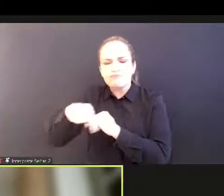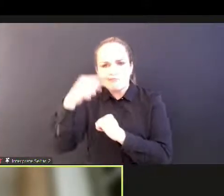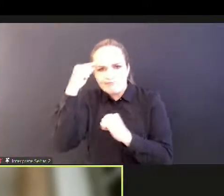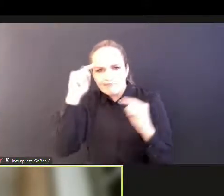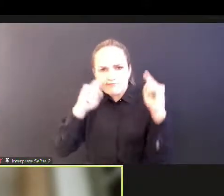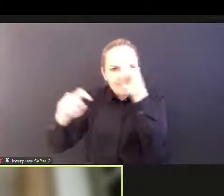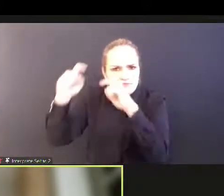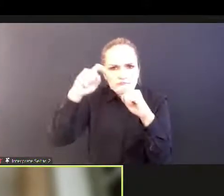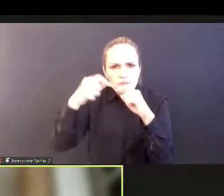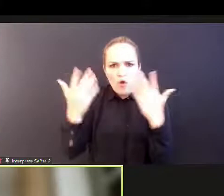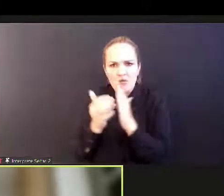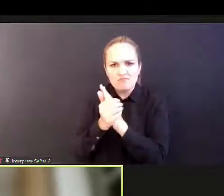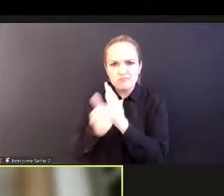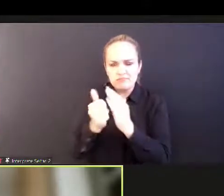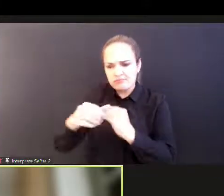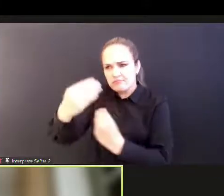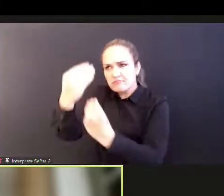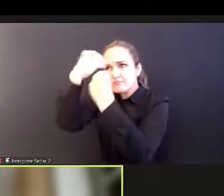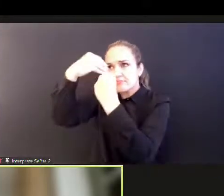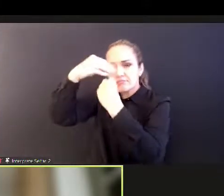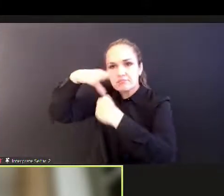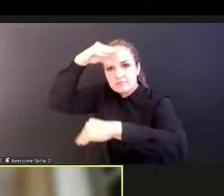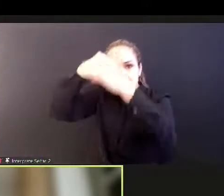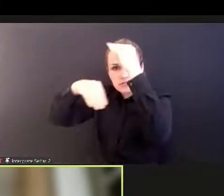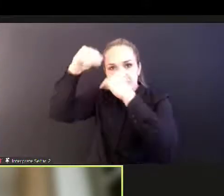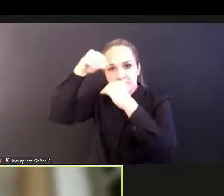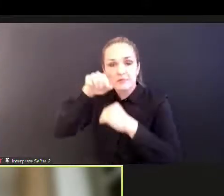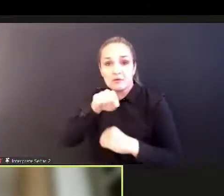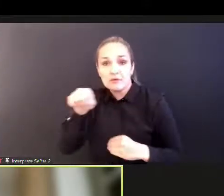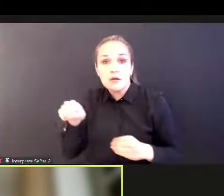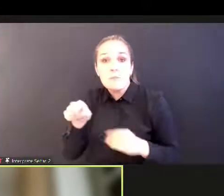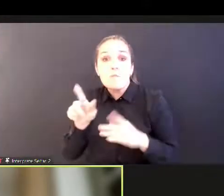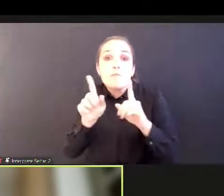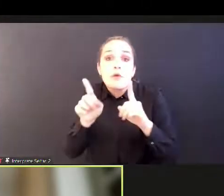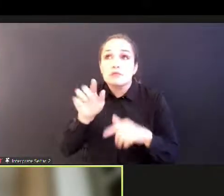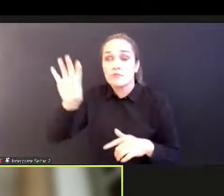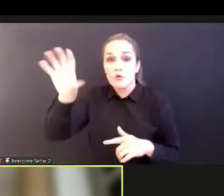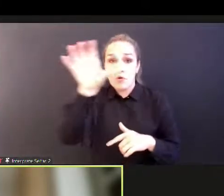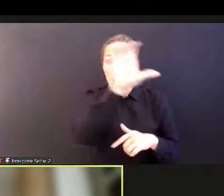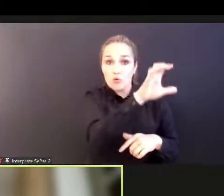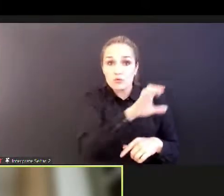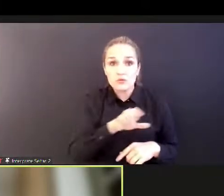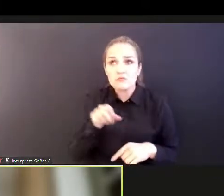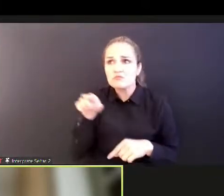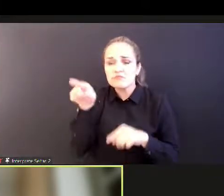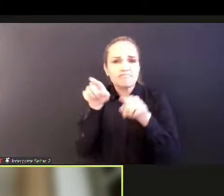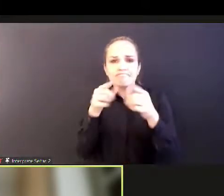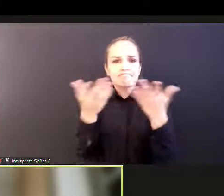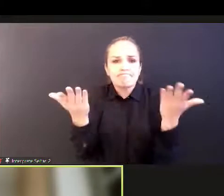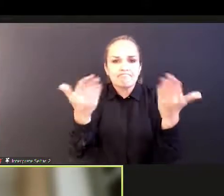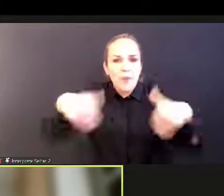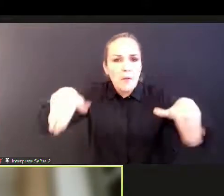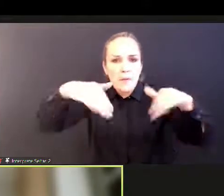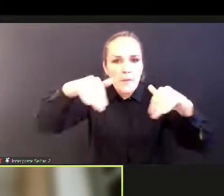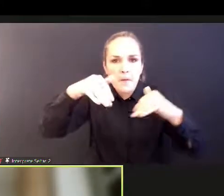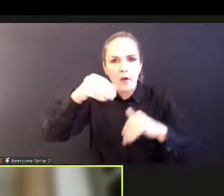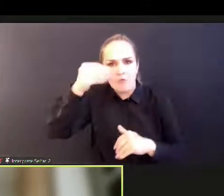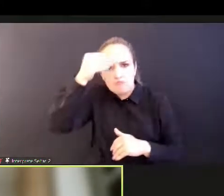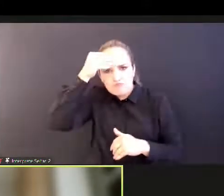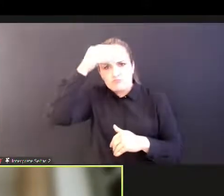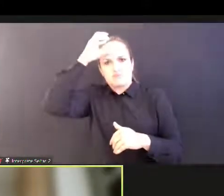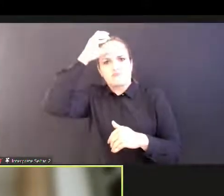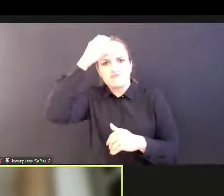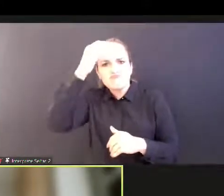is that, many countries are just lacking the domain knowledge and the very specific sort of expertise that